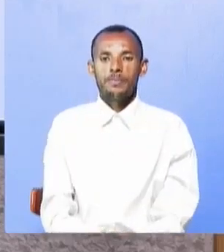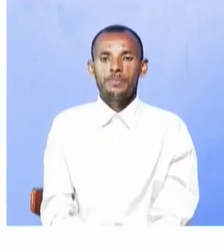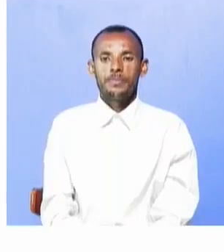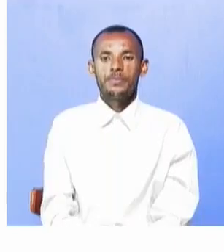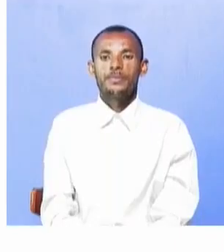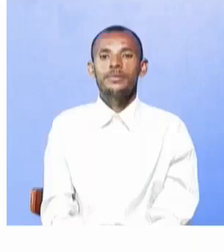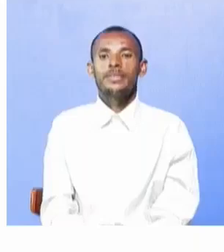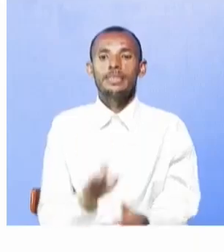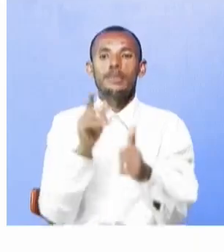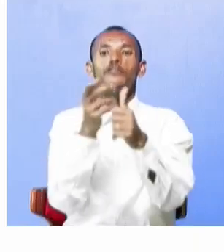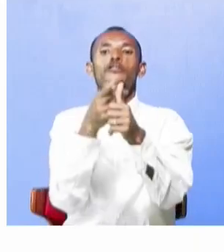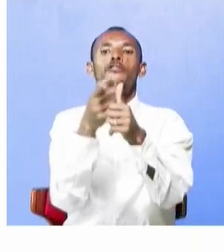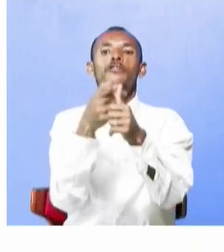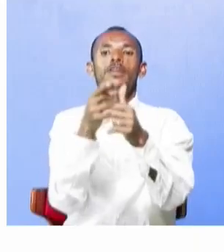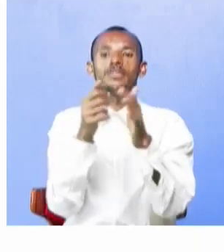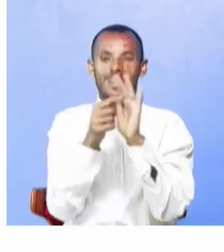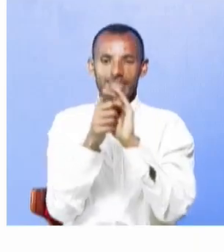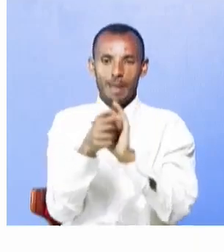The first example,